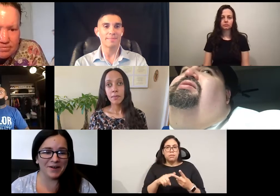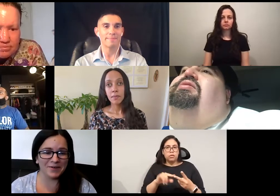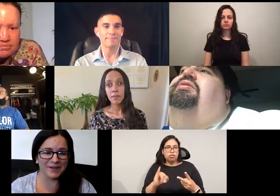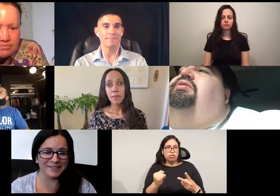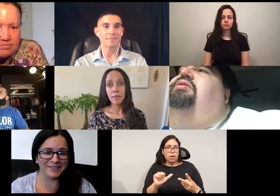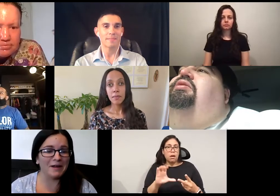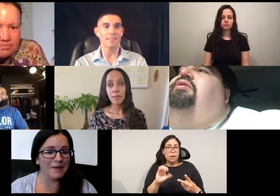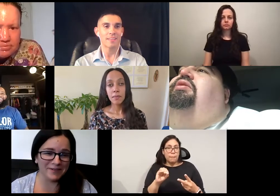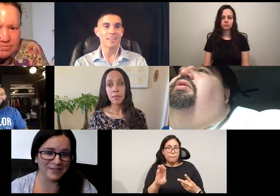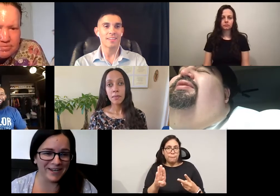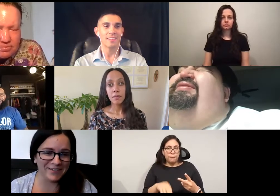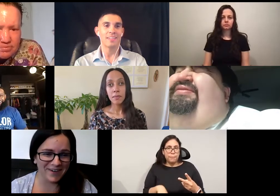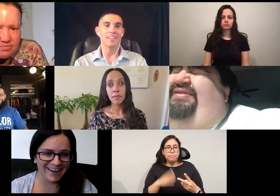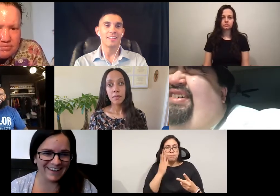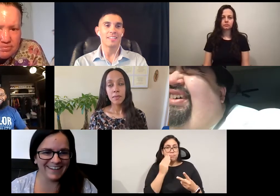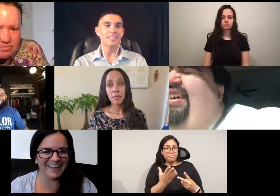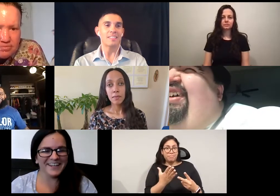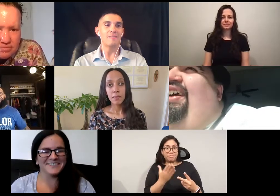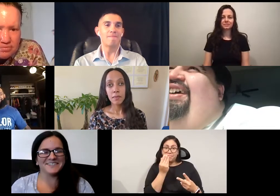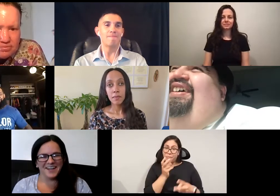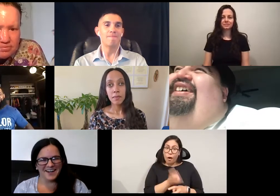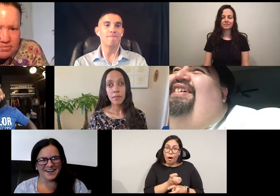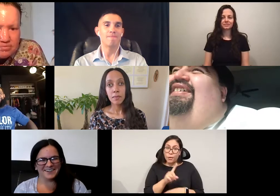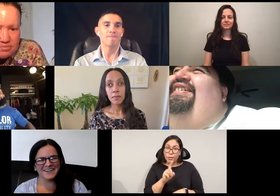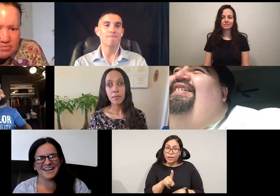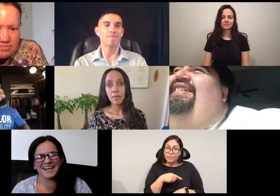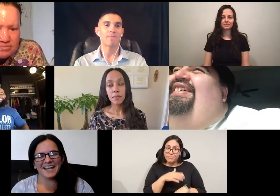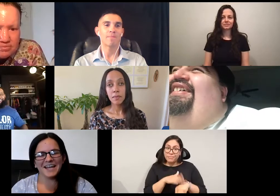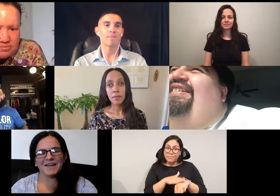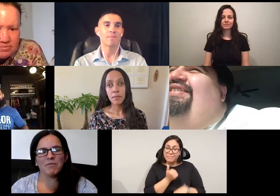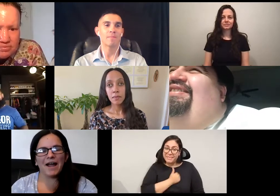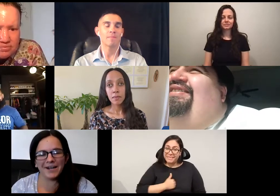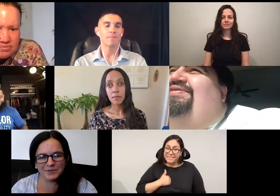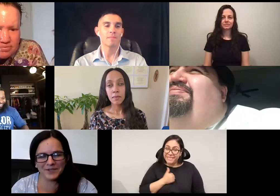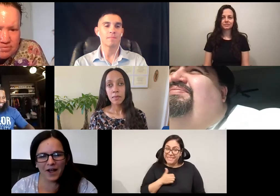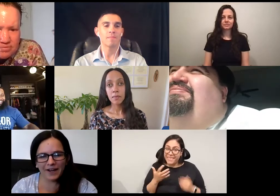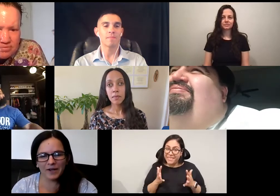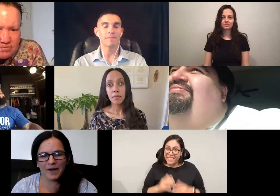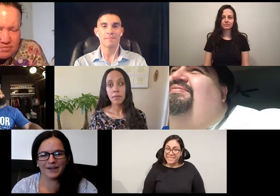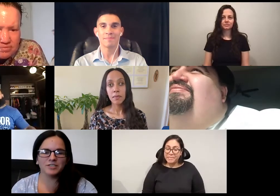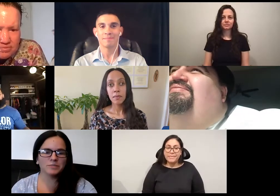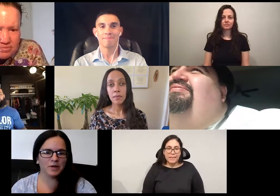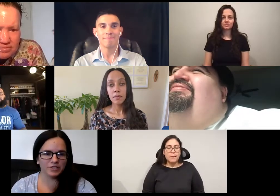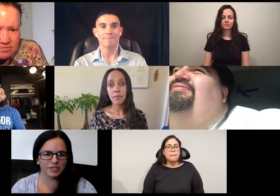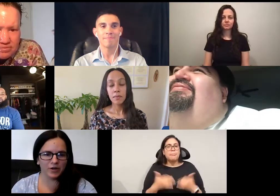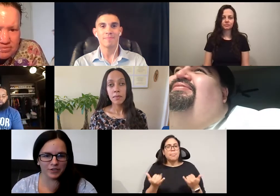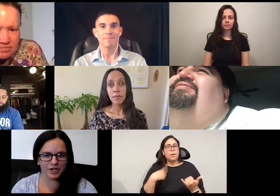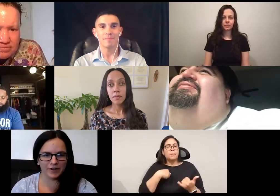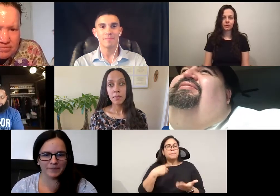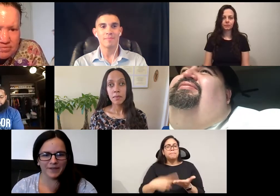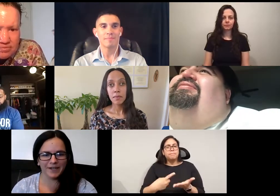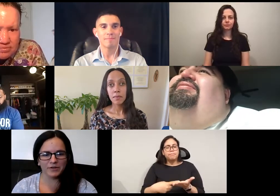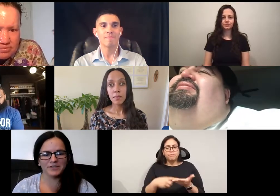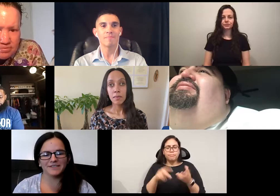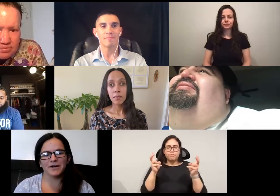gonna be a hard one, so I apologize already. So, as we're talking about inspiration